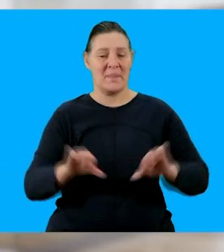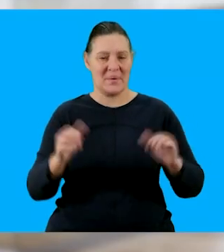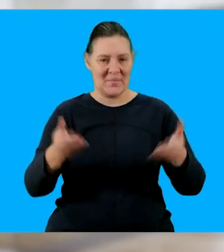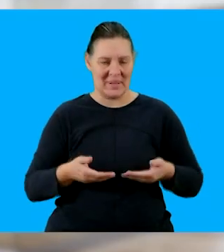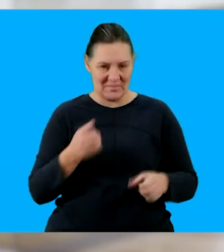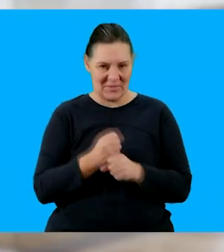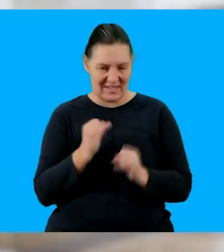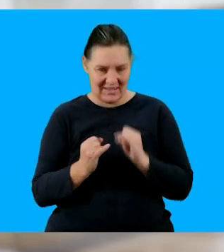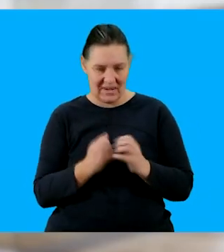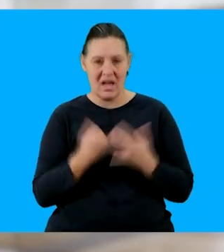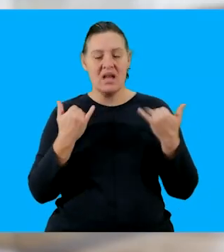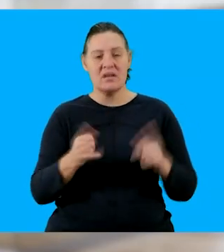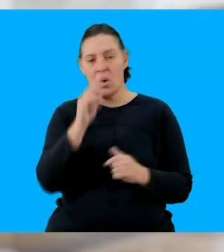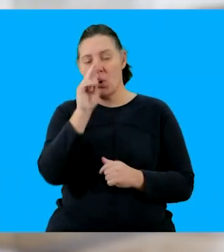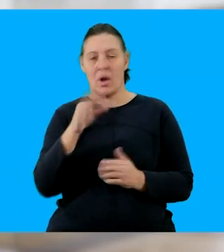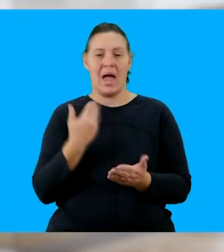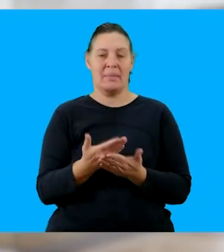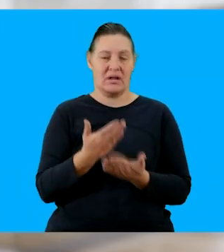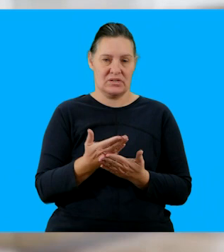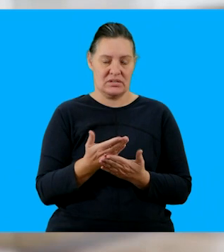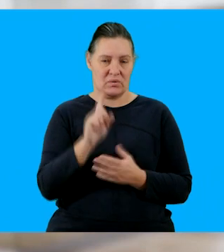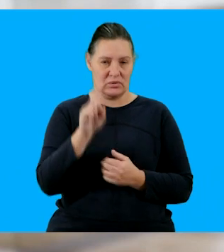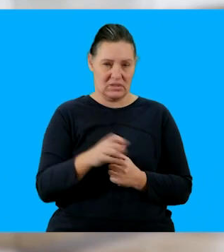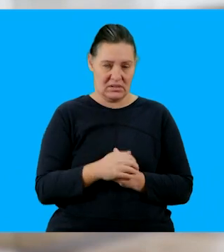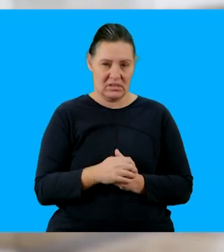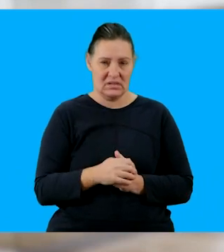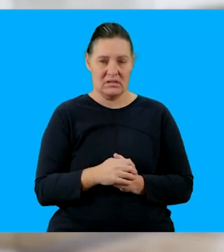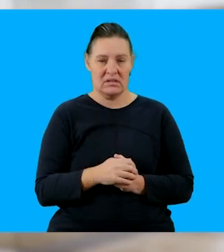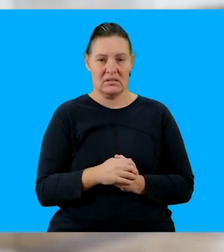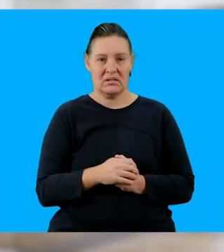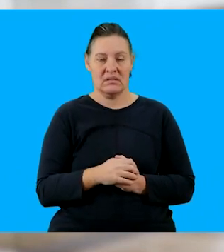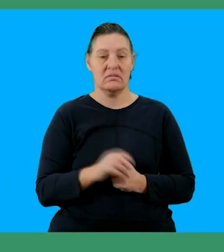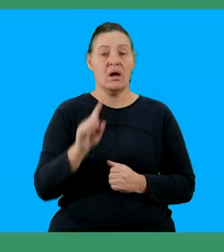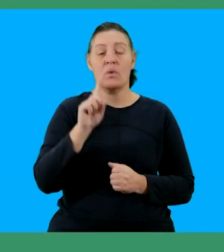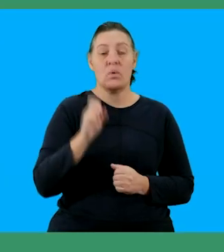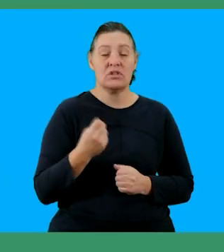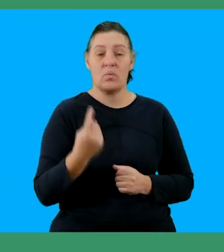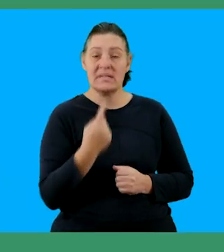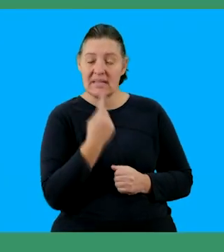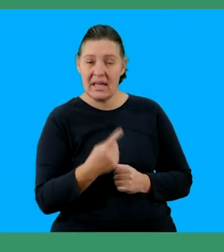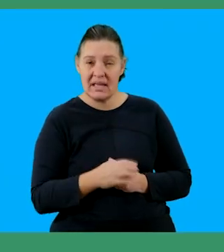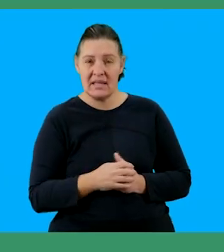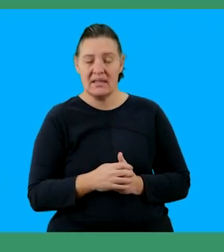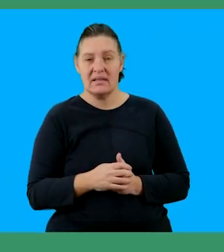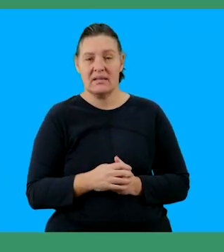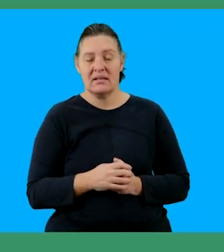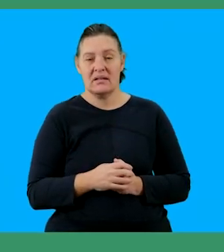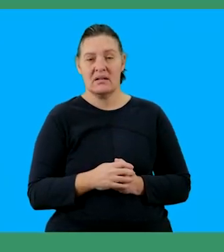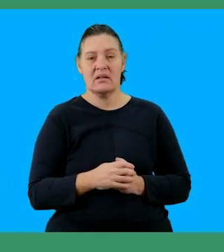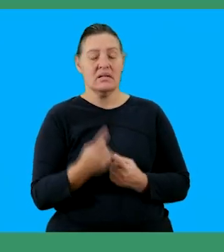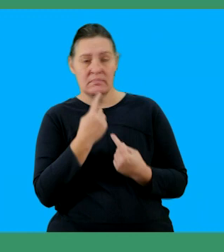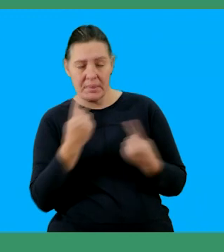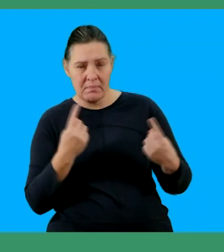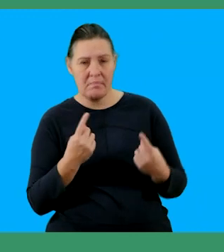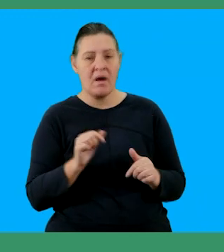Welcome back, grade 11s. Now let's look at our application questions. So the question number one says,